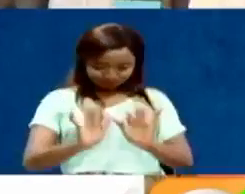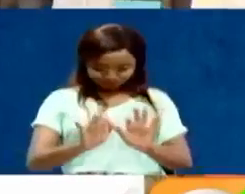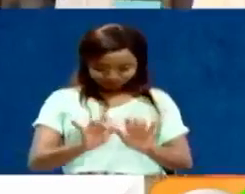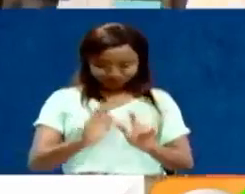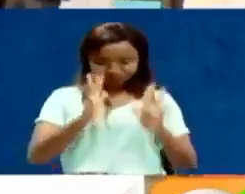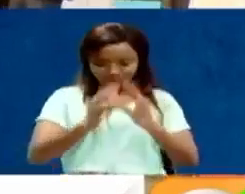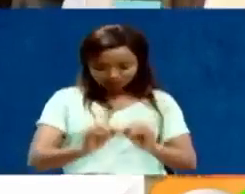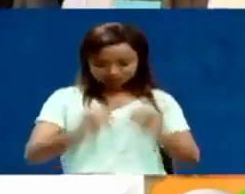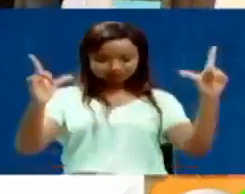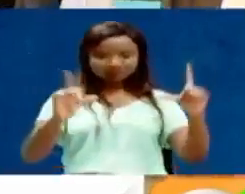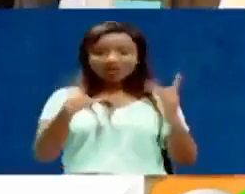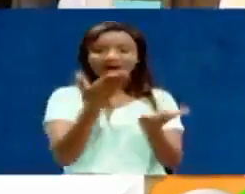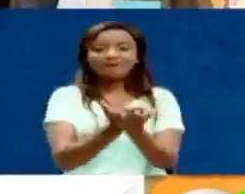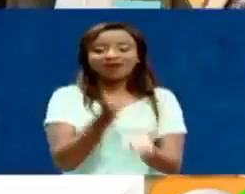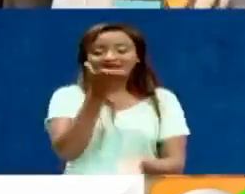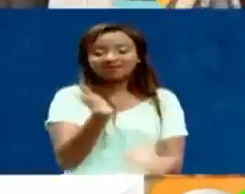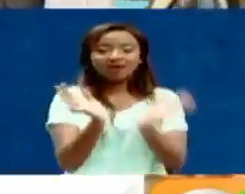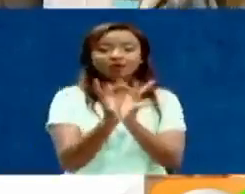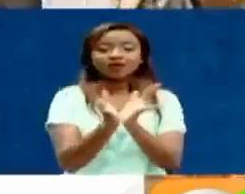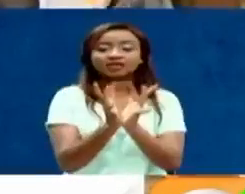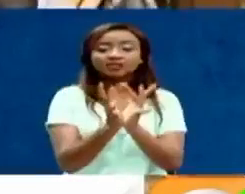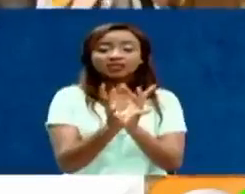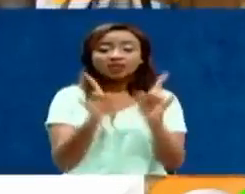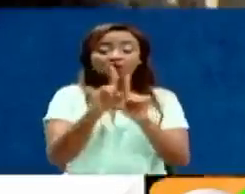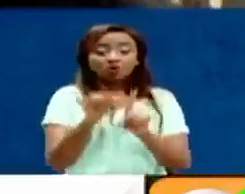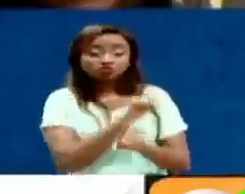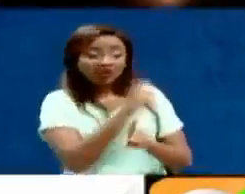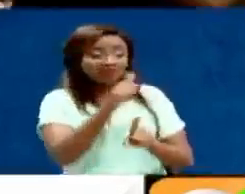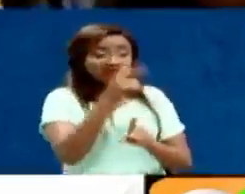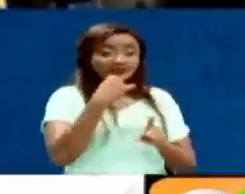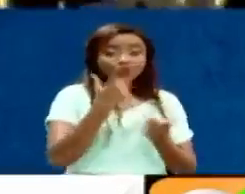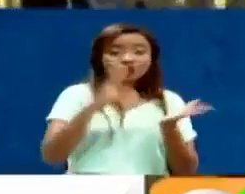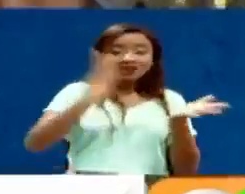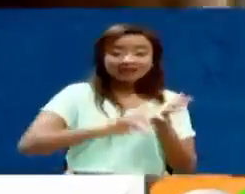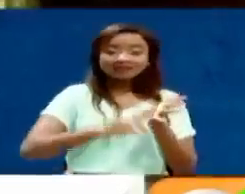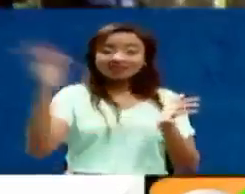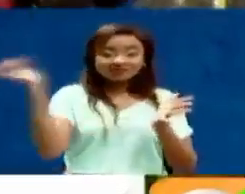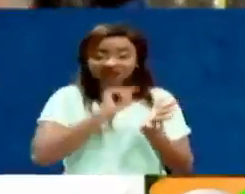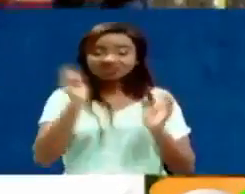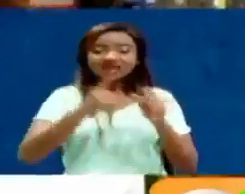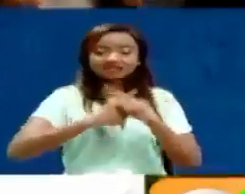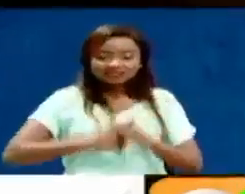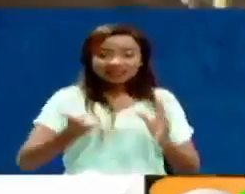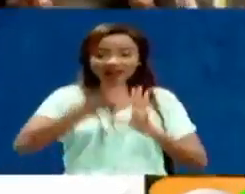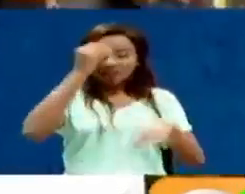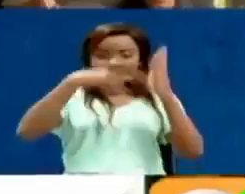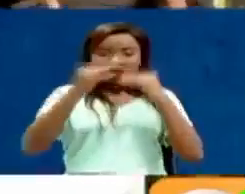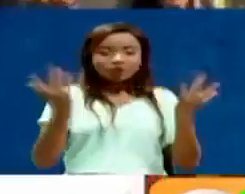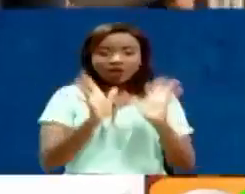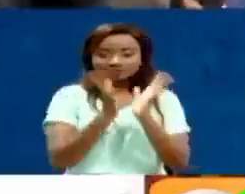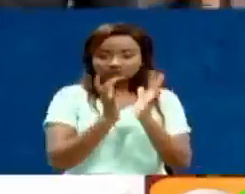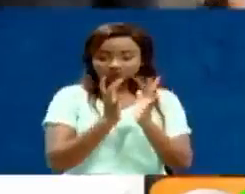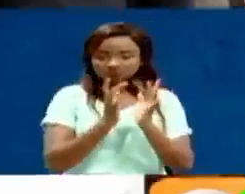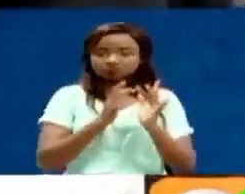required to report to the university physically, and that those admitted to respective courses will register and begin their classes online as they await the